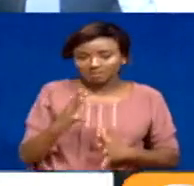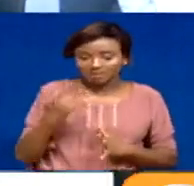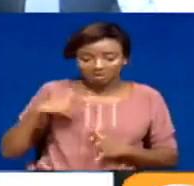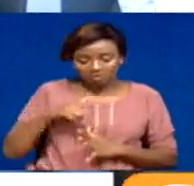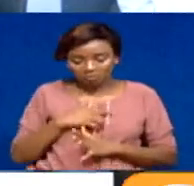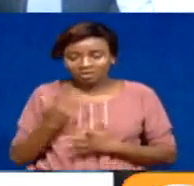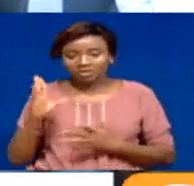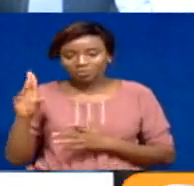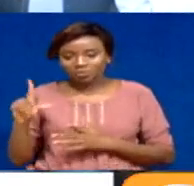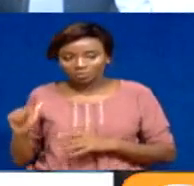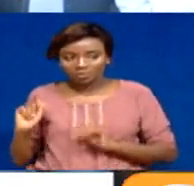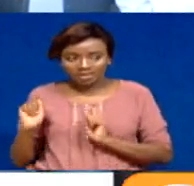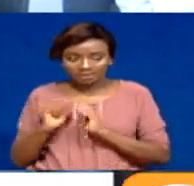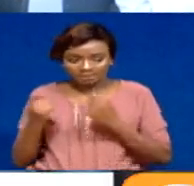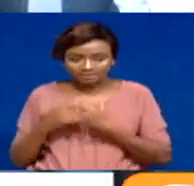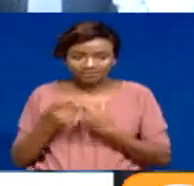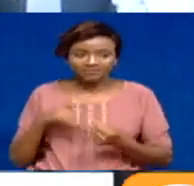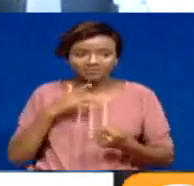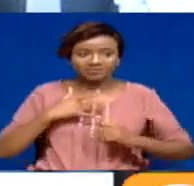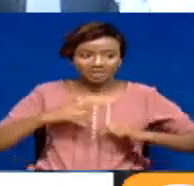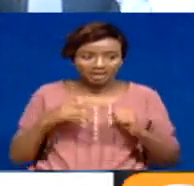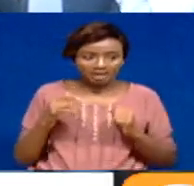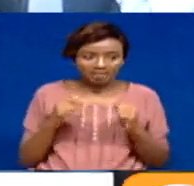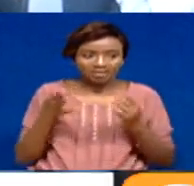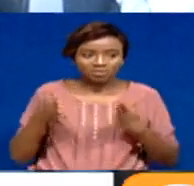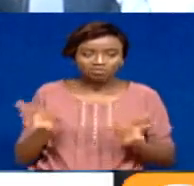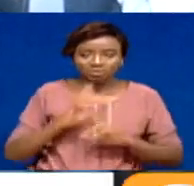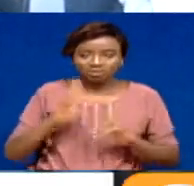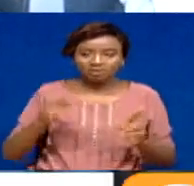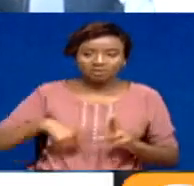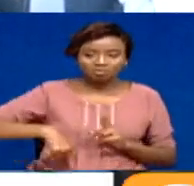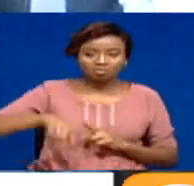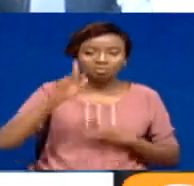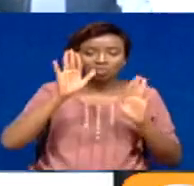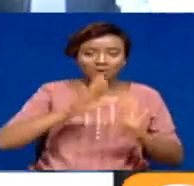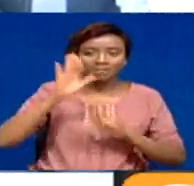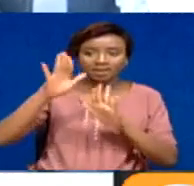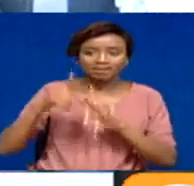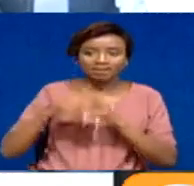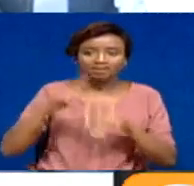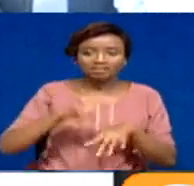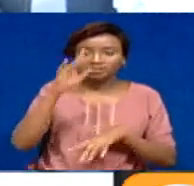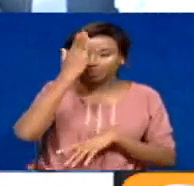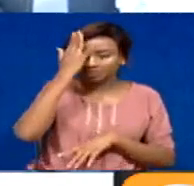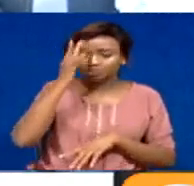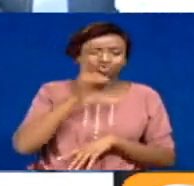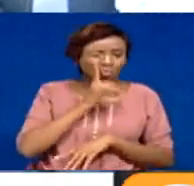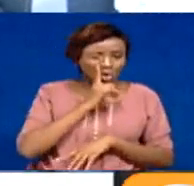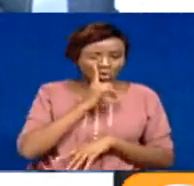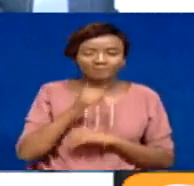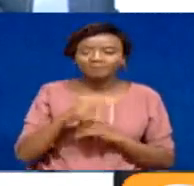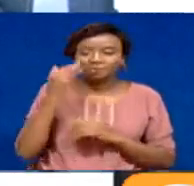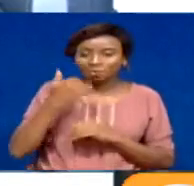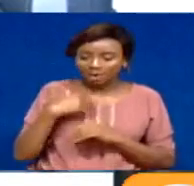Kwanza team that we will now hit the ground running from tomorrow, because we now have a team that